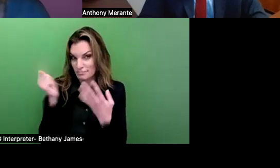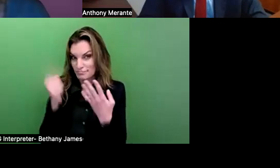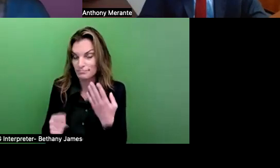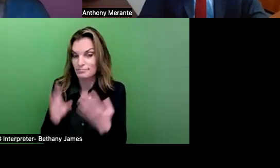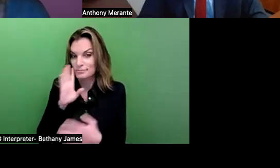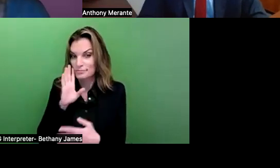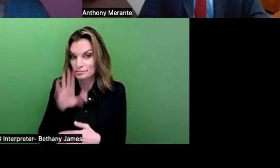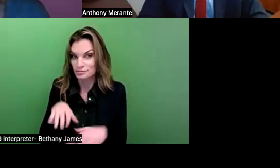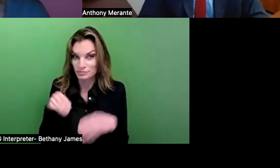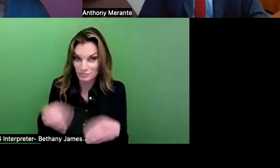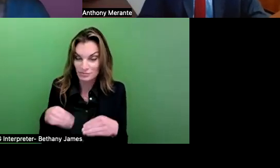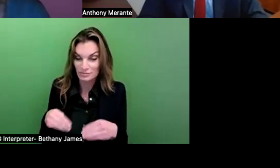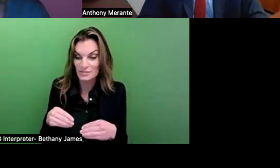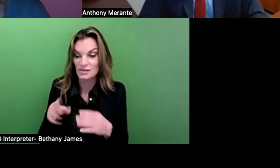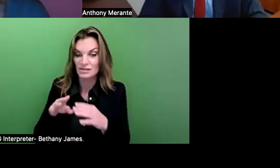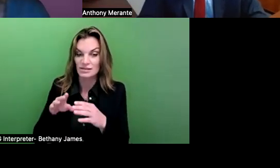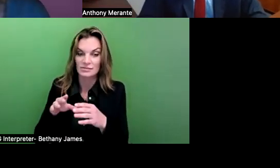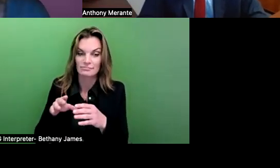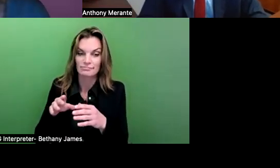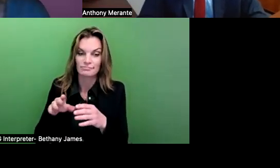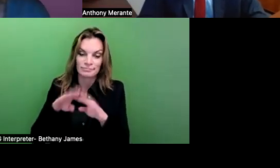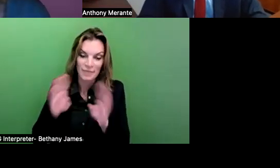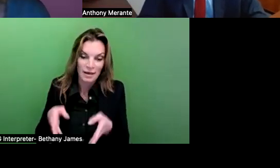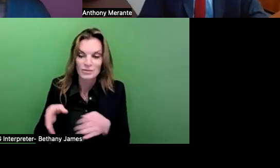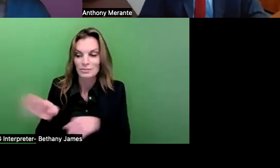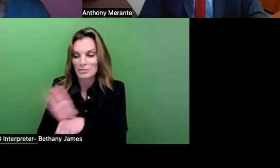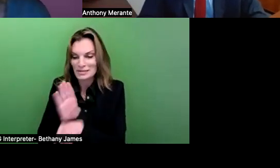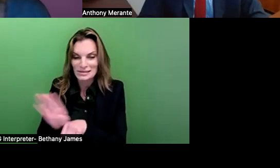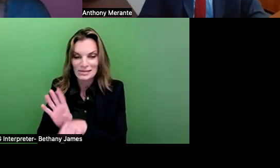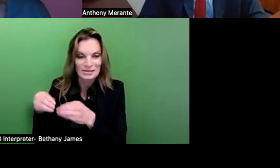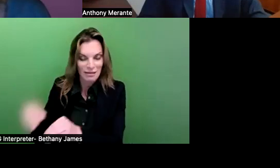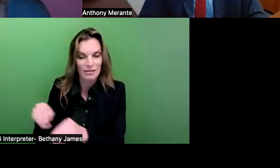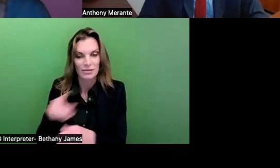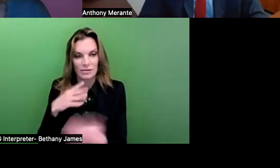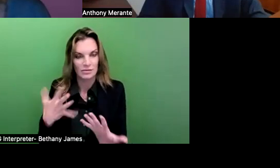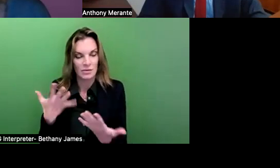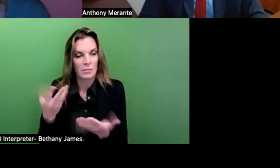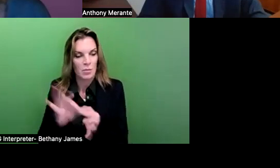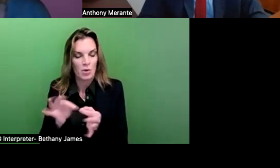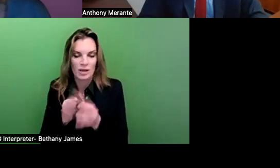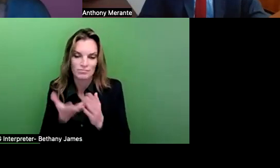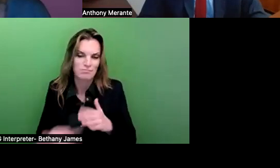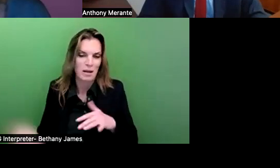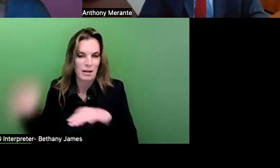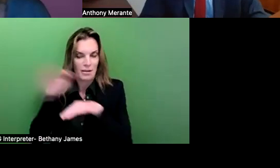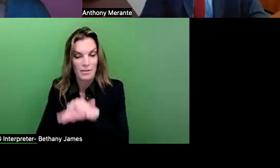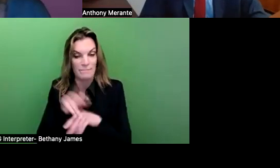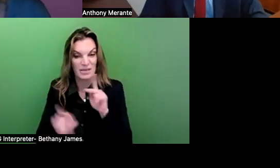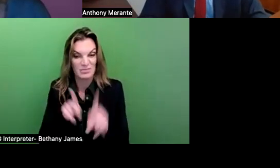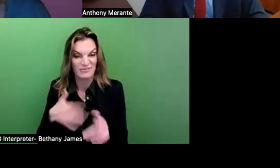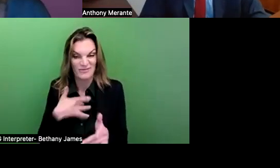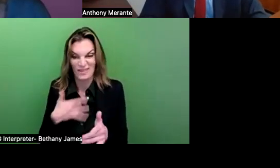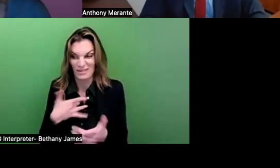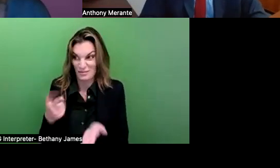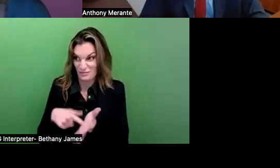business in the real estate has driven rents through the roof. Very big factor trying to keep businesses here in the city of Yonkers. What we need to do